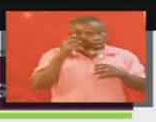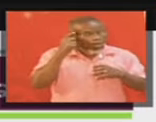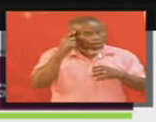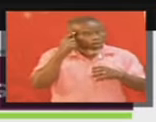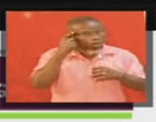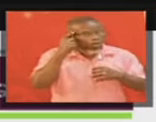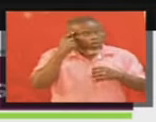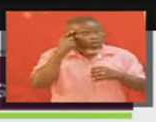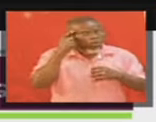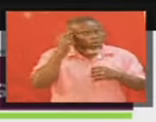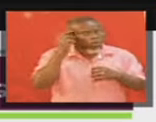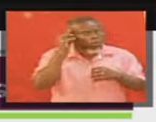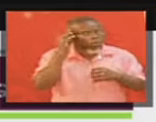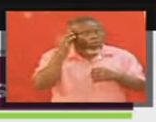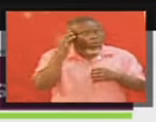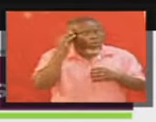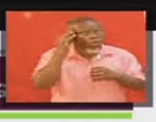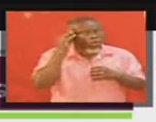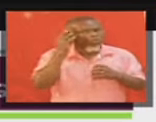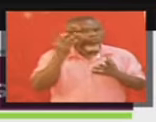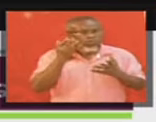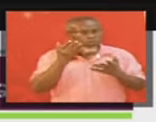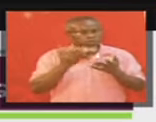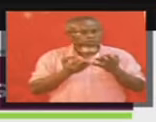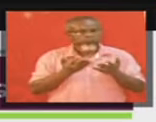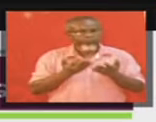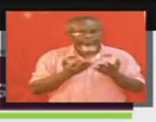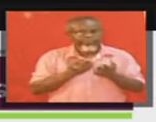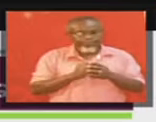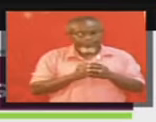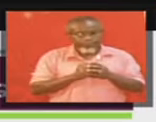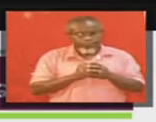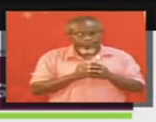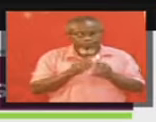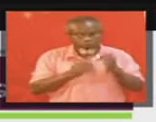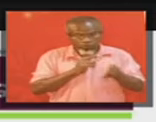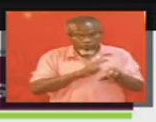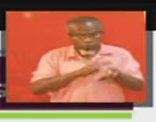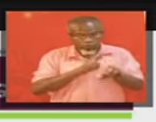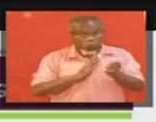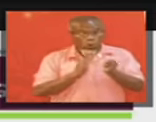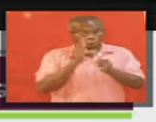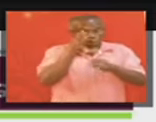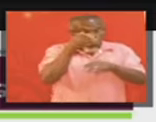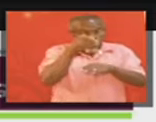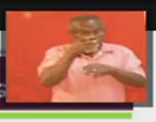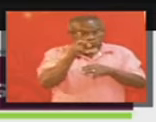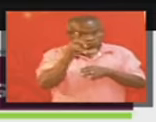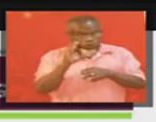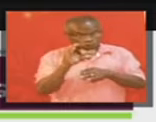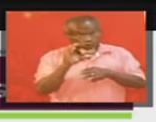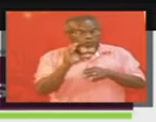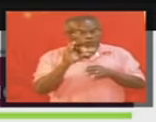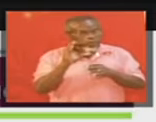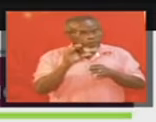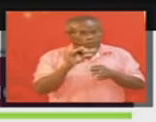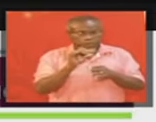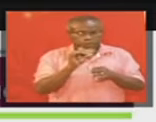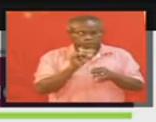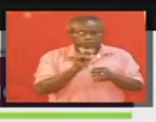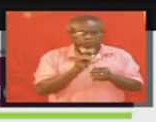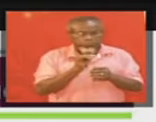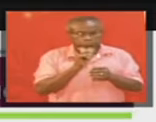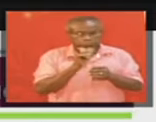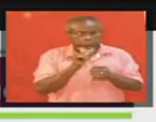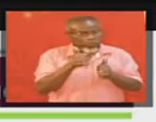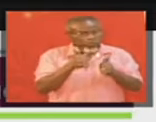is consistently higher than 100, that's also considered abnormal. I do have a slide that talks about what do you do if you find